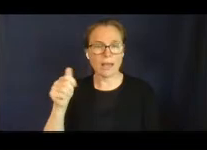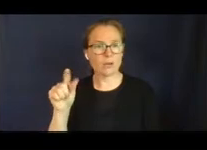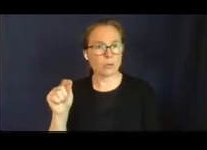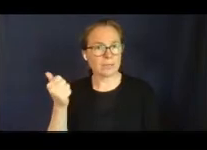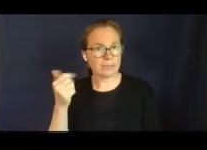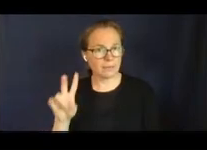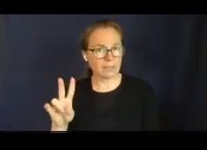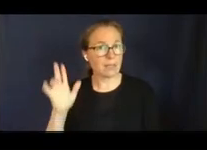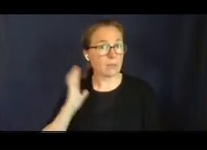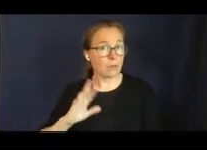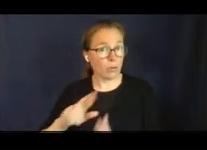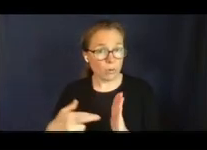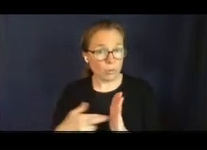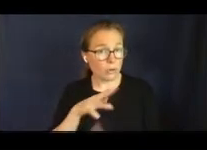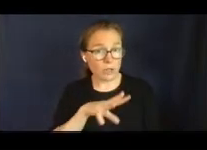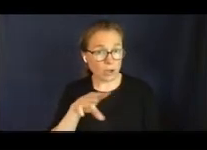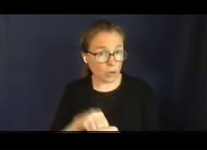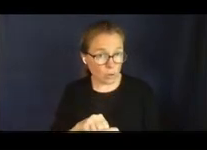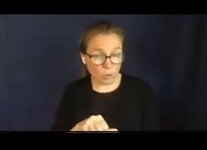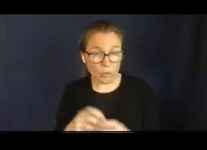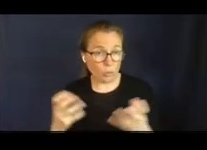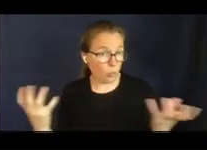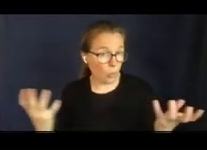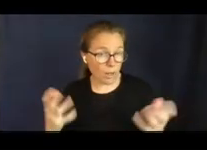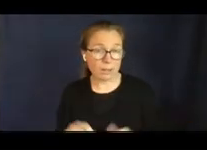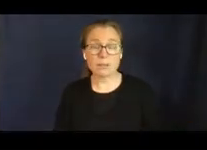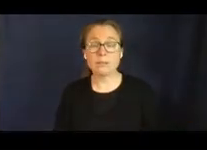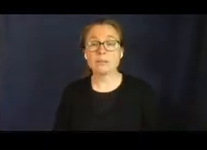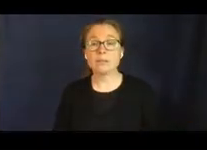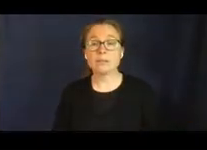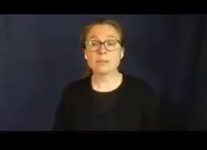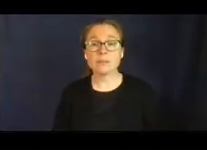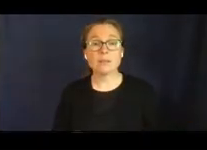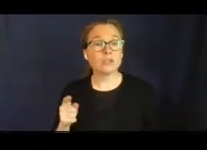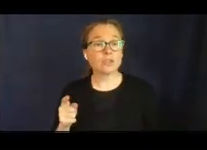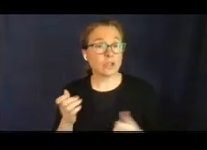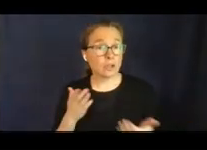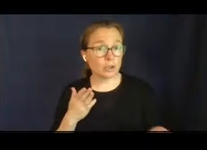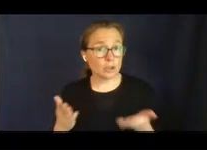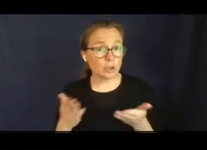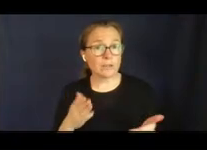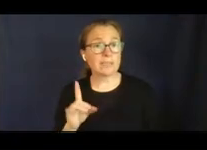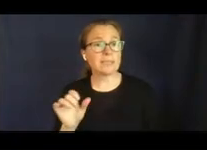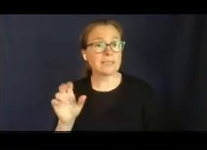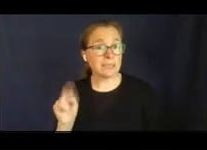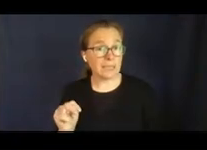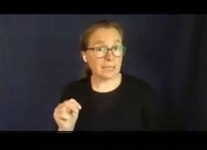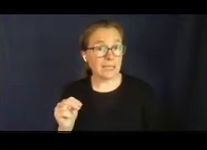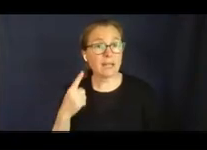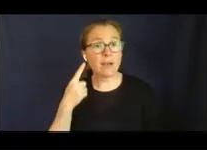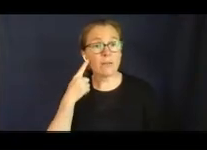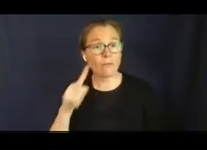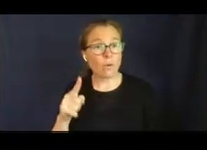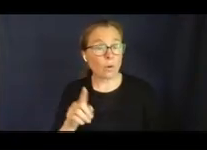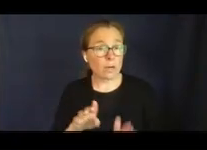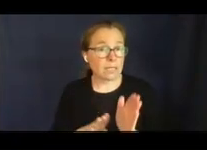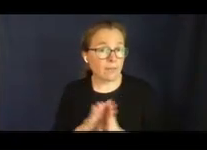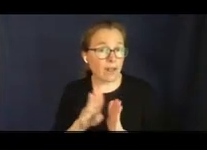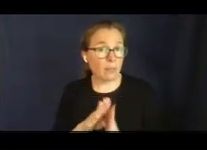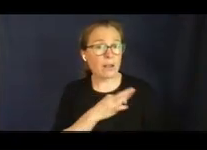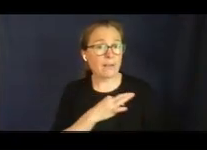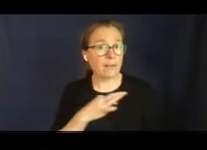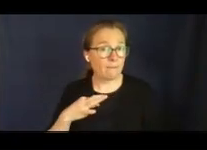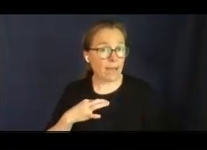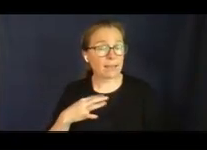included, but are not limited to serving as associate dean for faculty development and faculty affairs in the School of